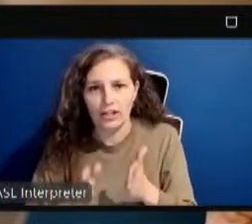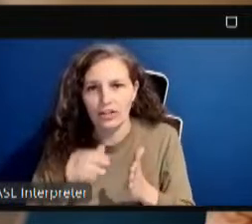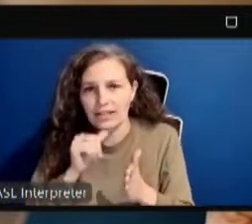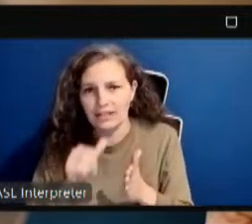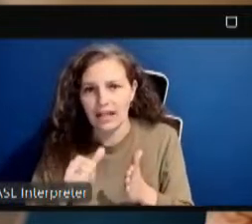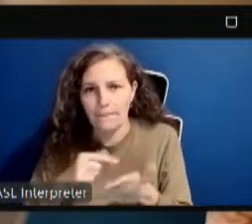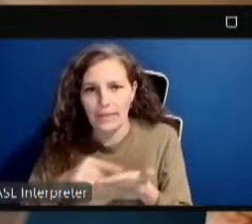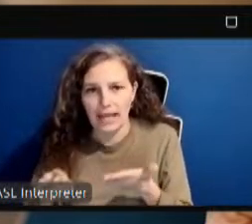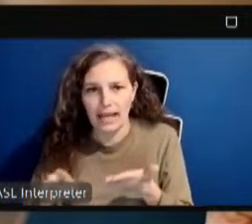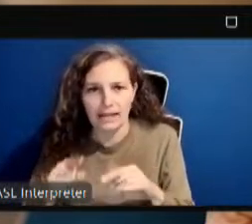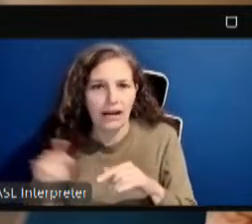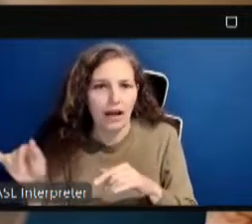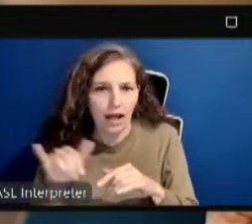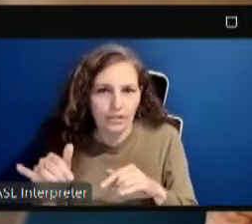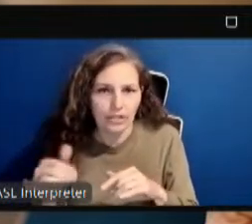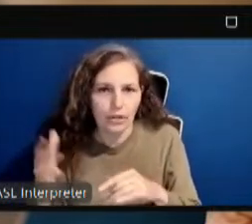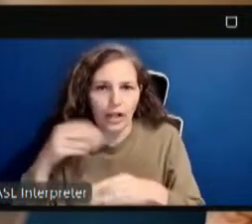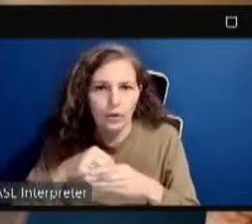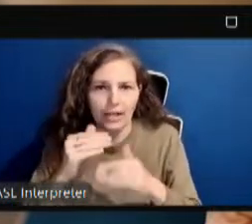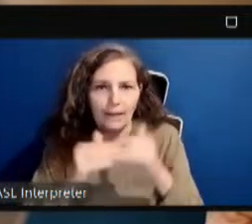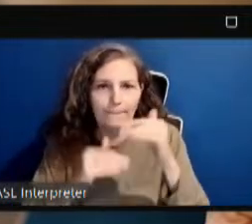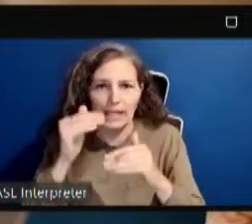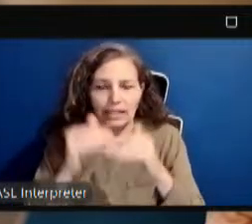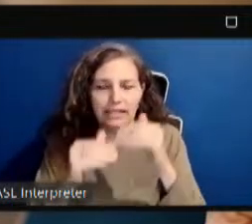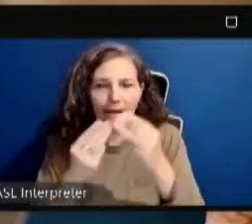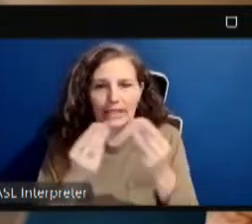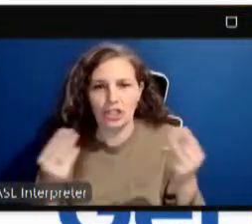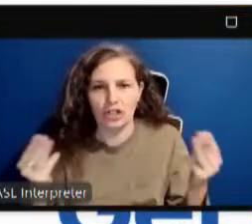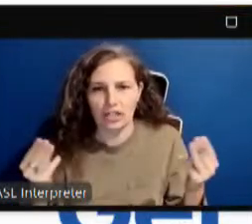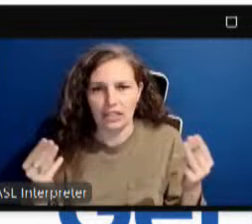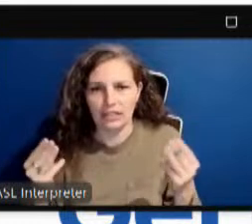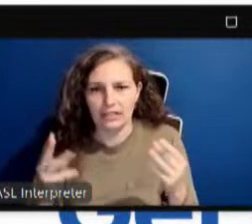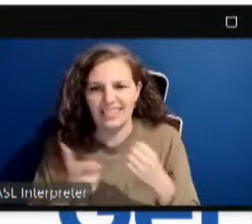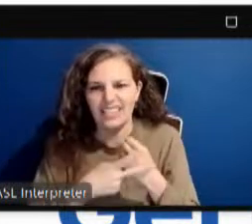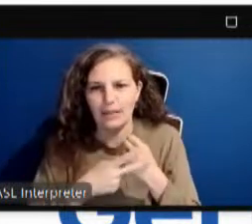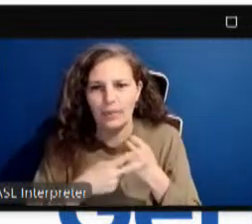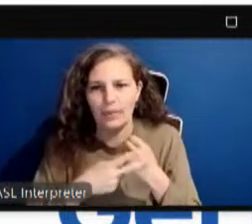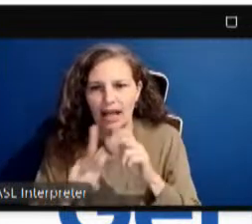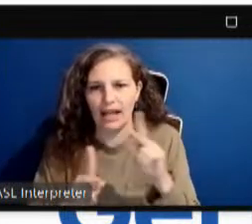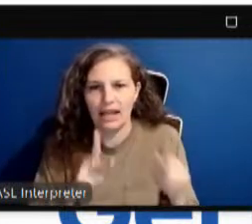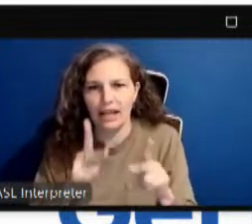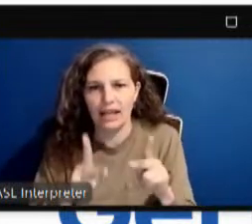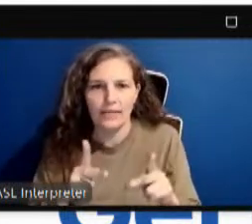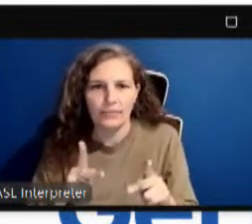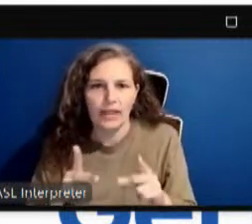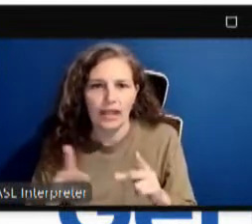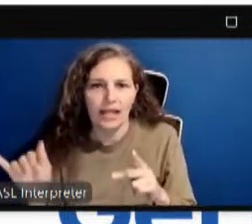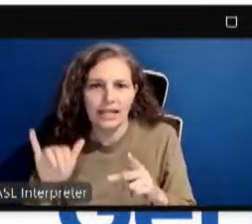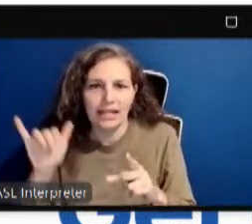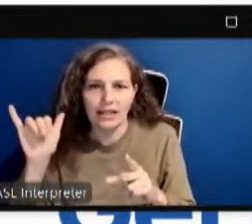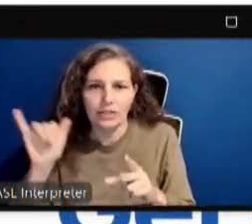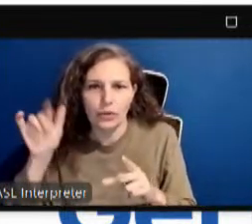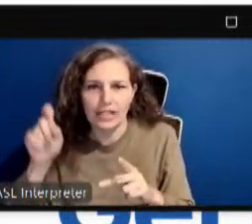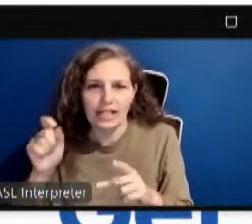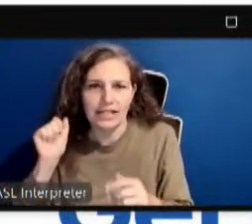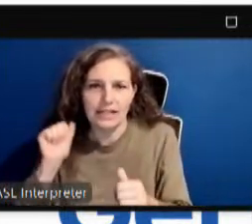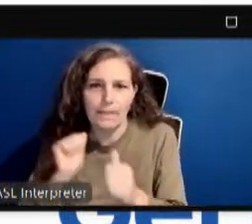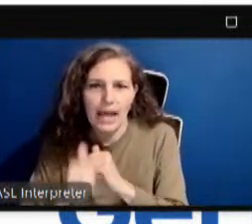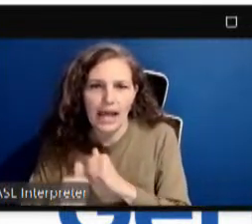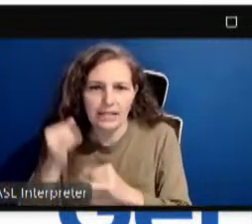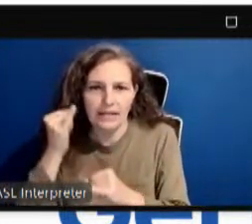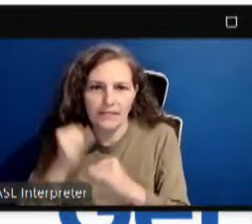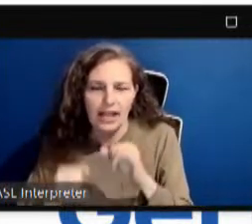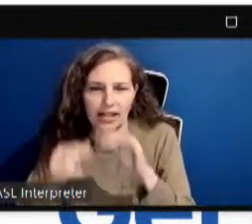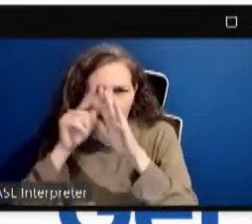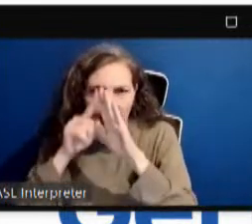then it's also passing the final inspections. So if you have a complete rebuild, the